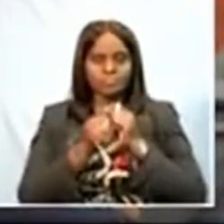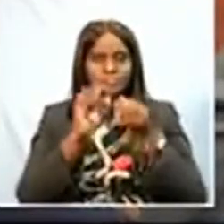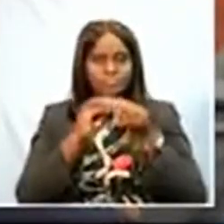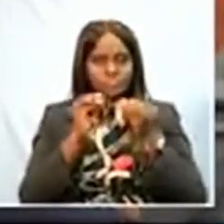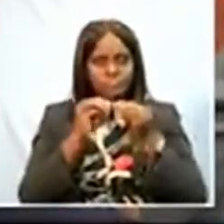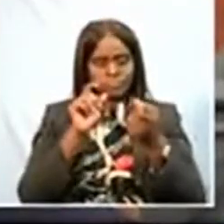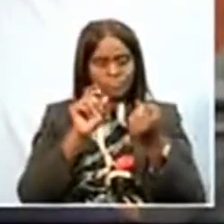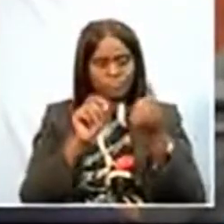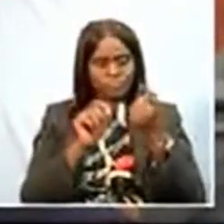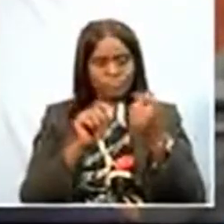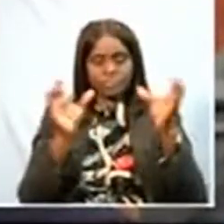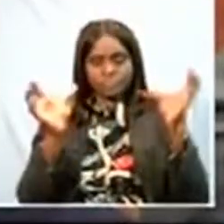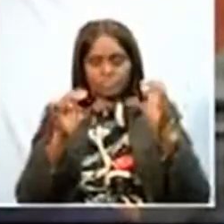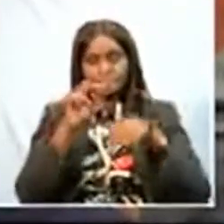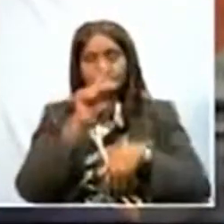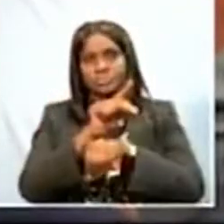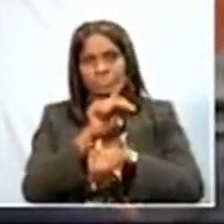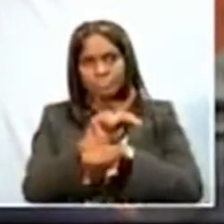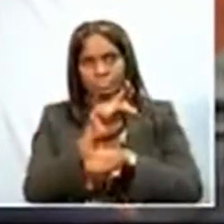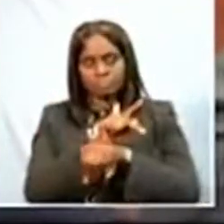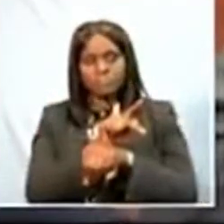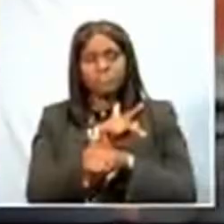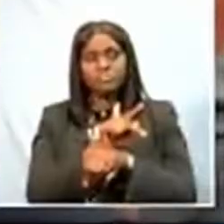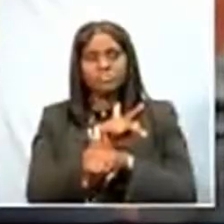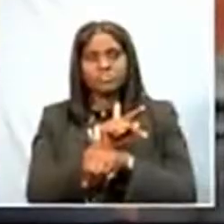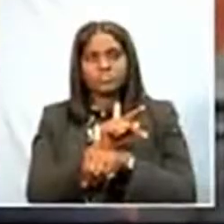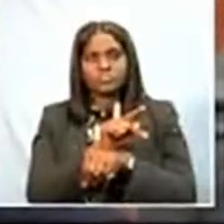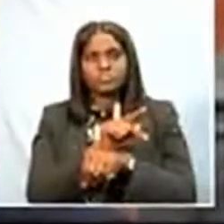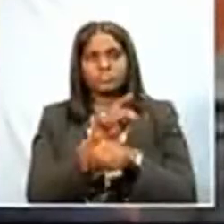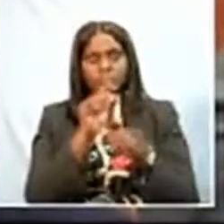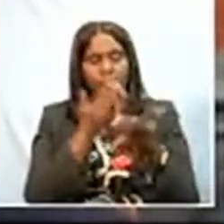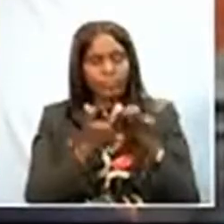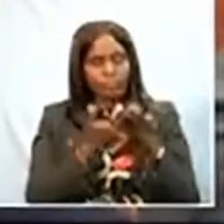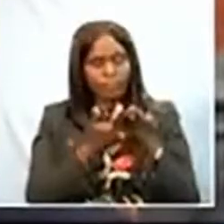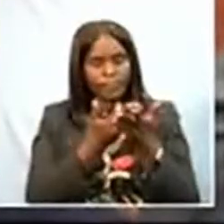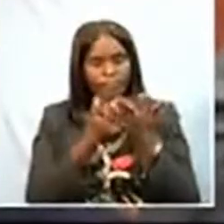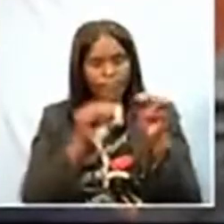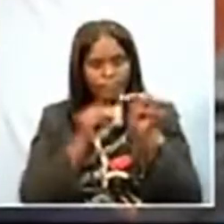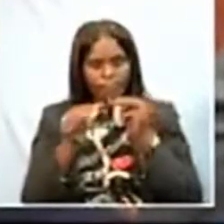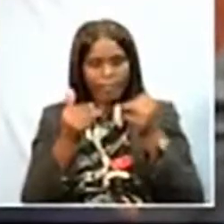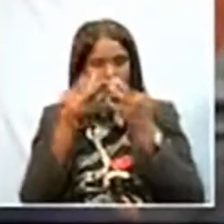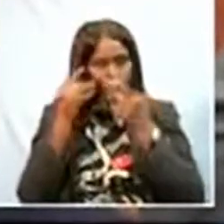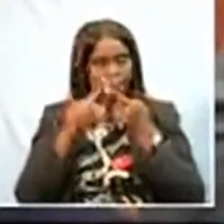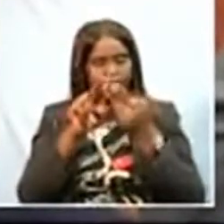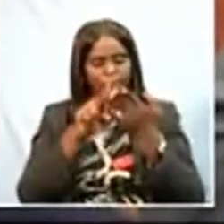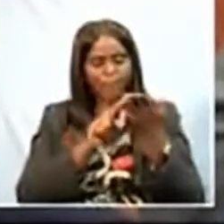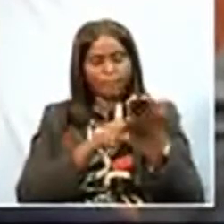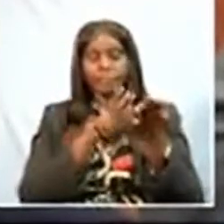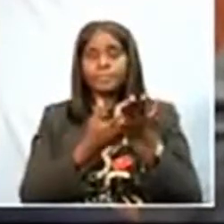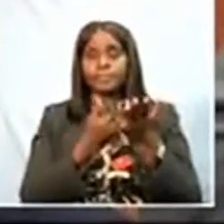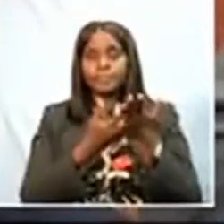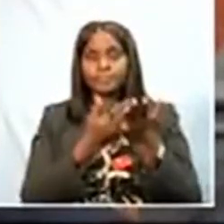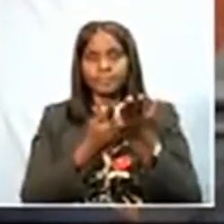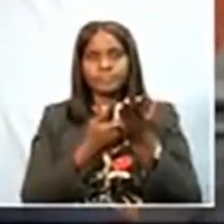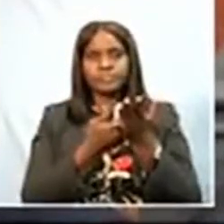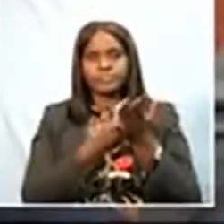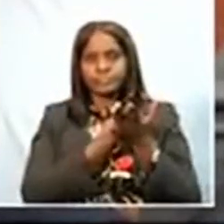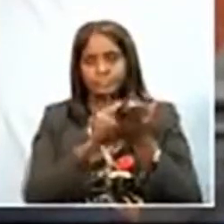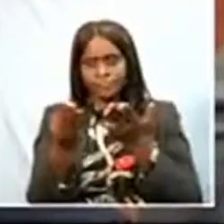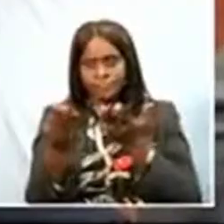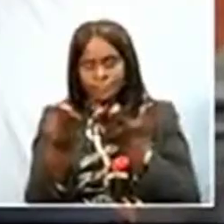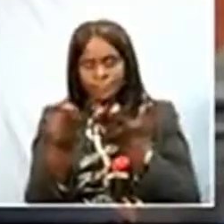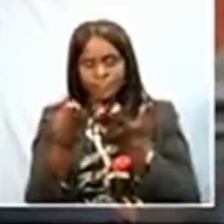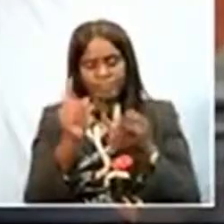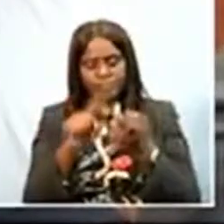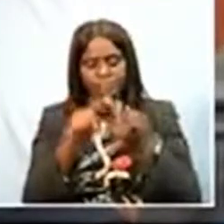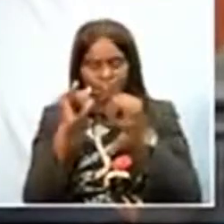11, community projects. Cause of query, management wishes to report that the failure